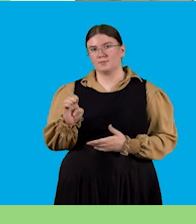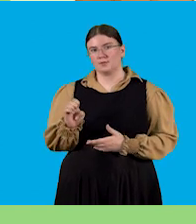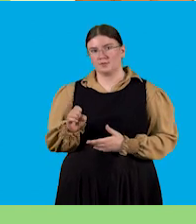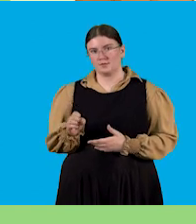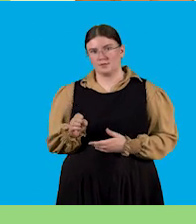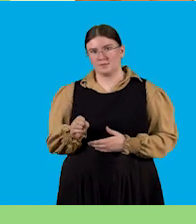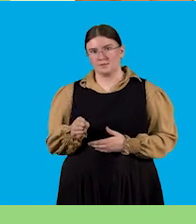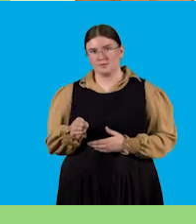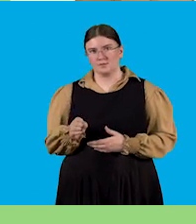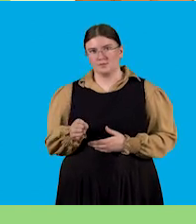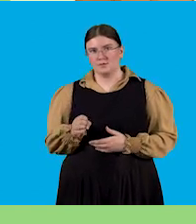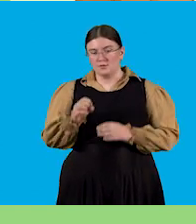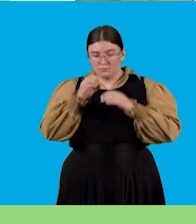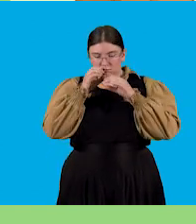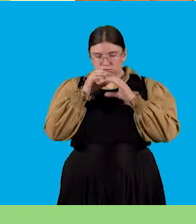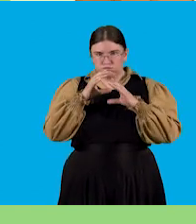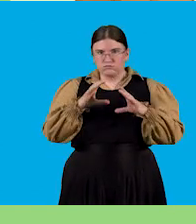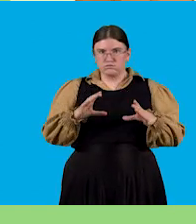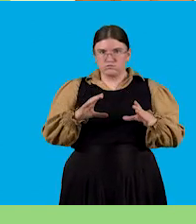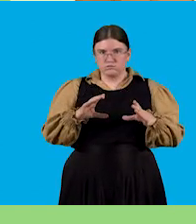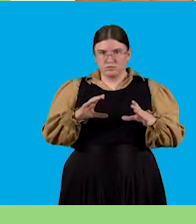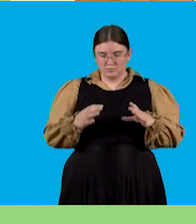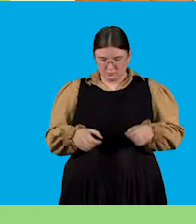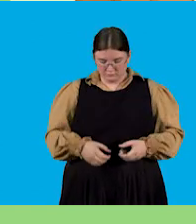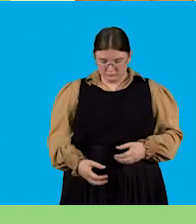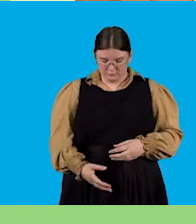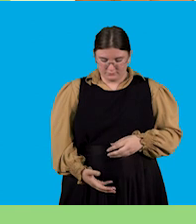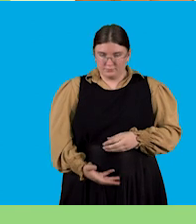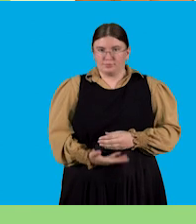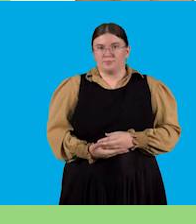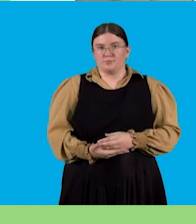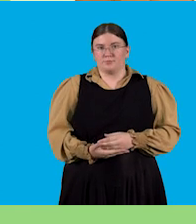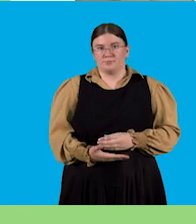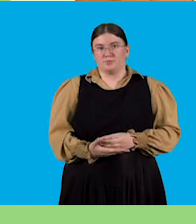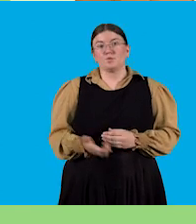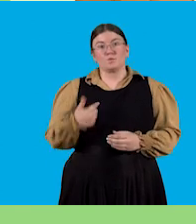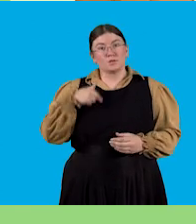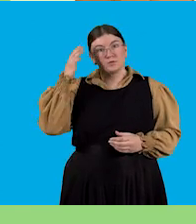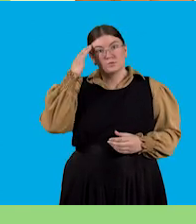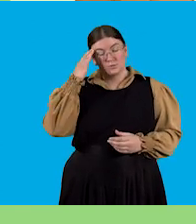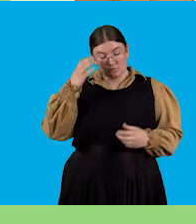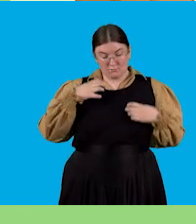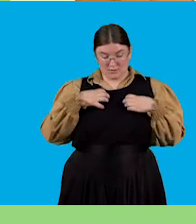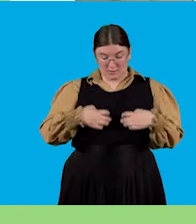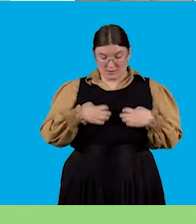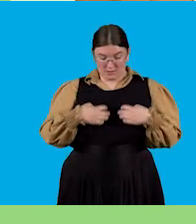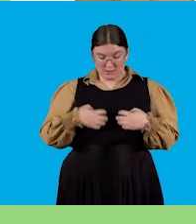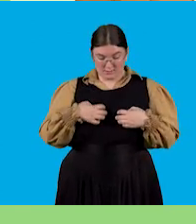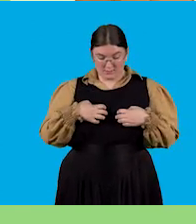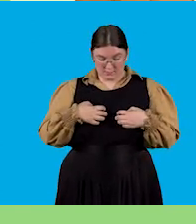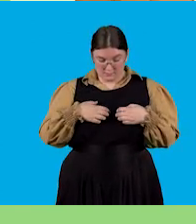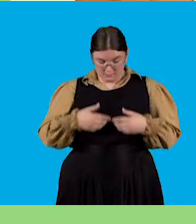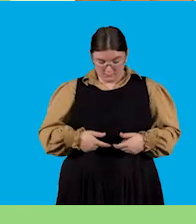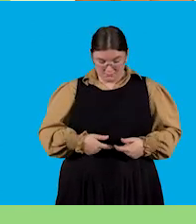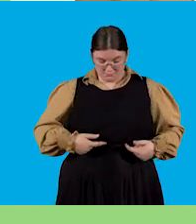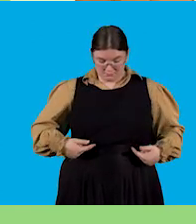E is basically a piece of a balloon that has been attached to the bottom, and we know that at the base of our lungs we